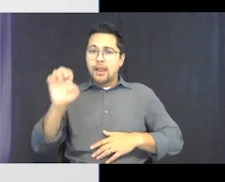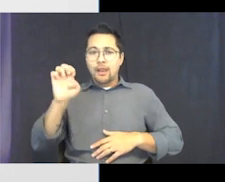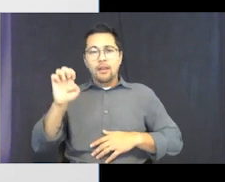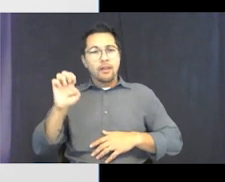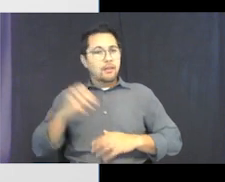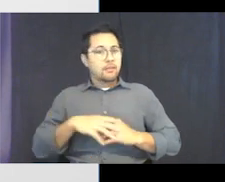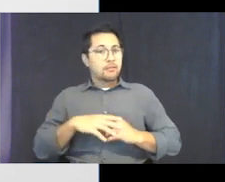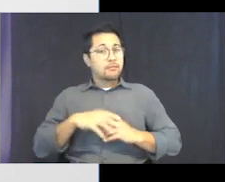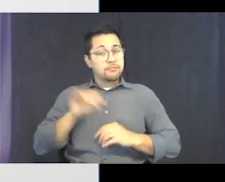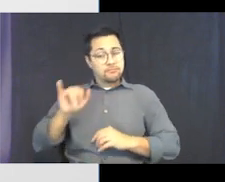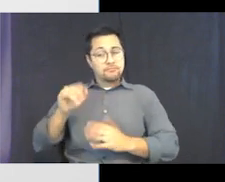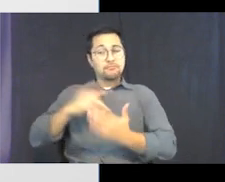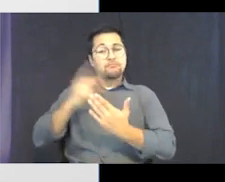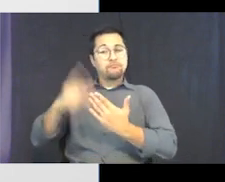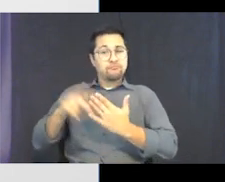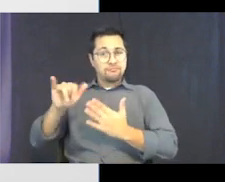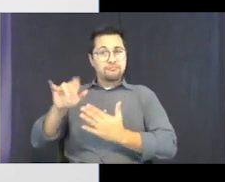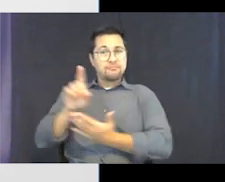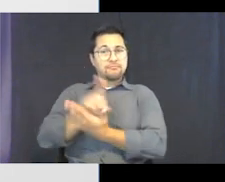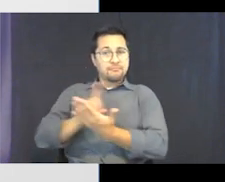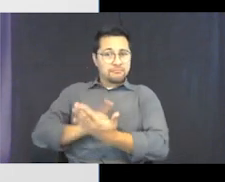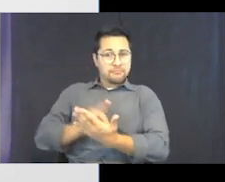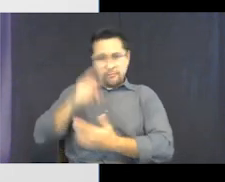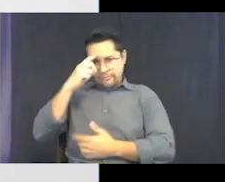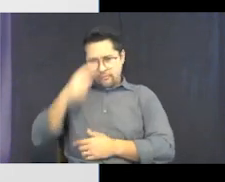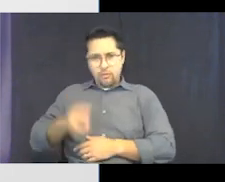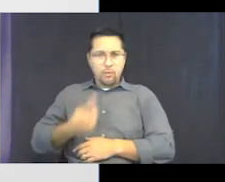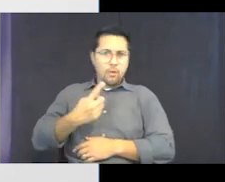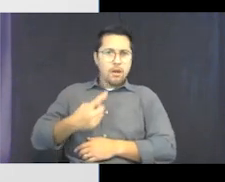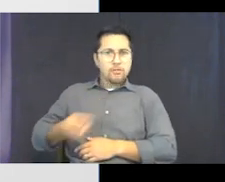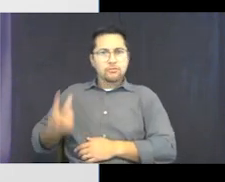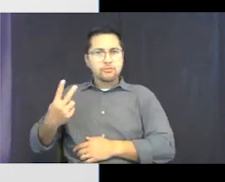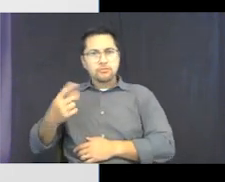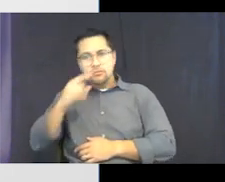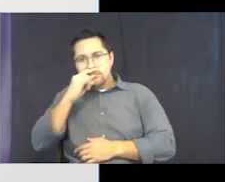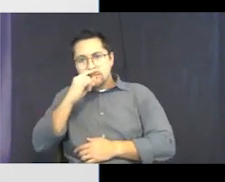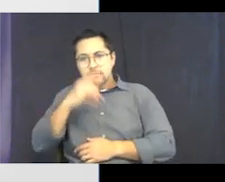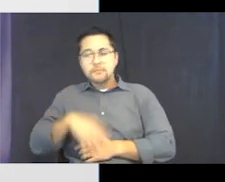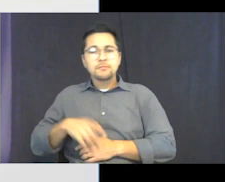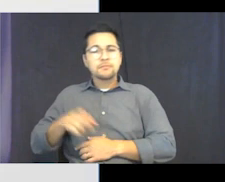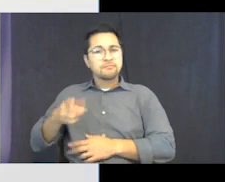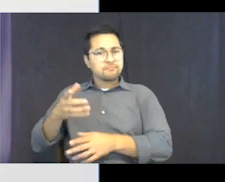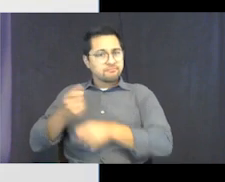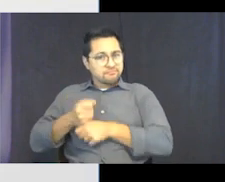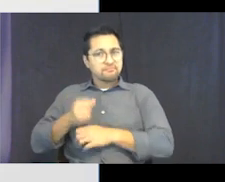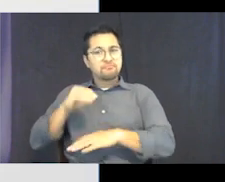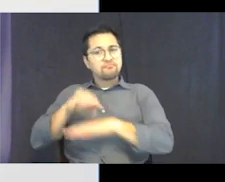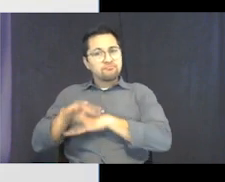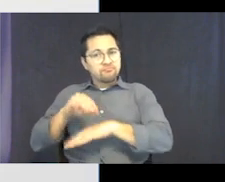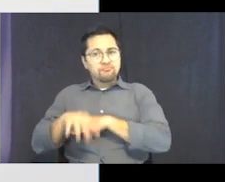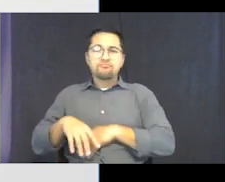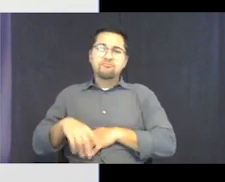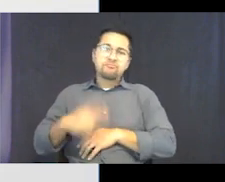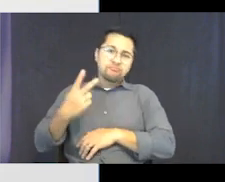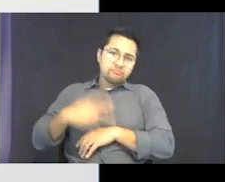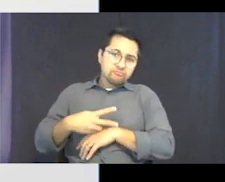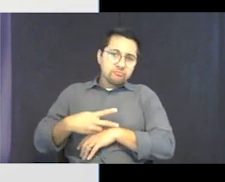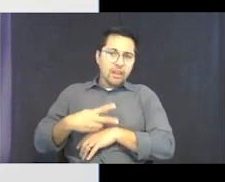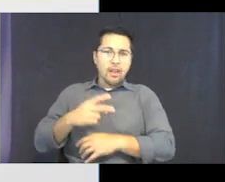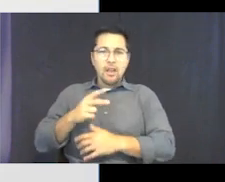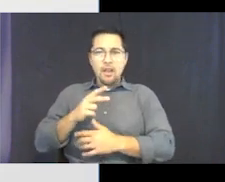system. This is a program that's designed for 1 or 2 kiddos where they receive counseling 2 to 3 times per